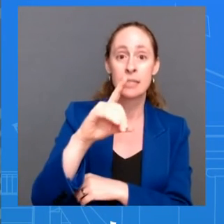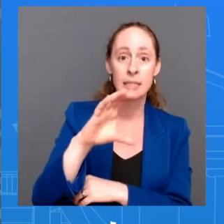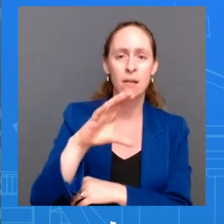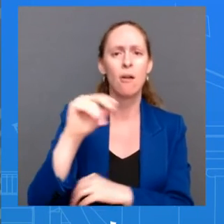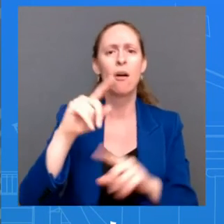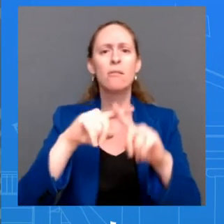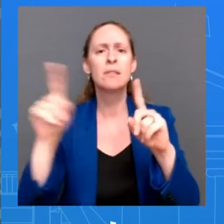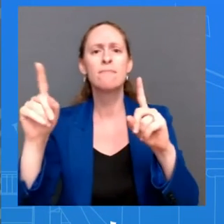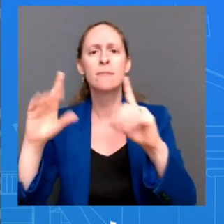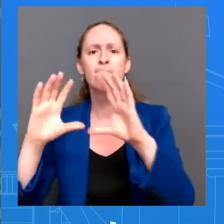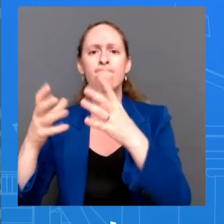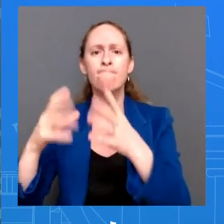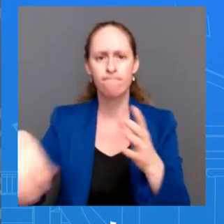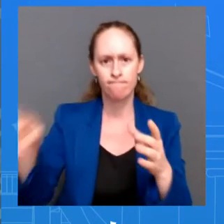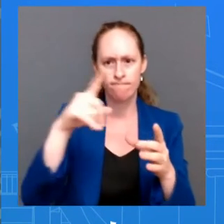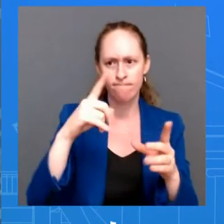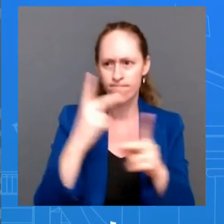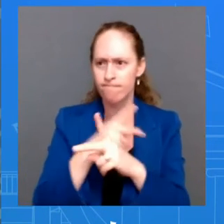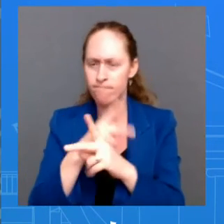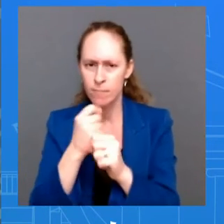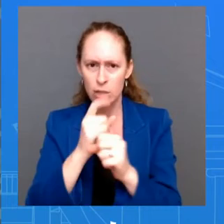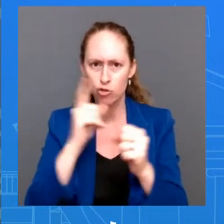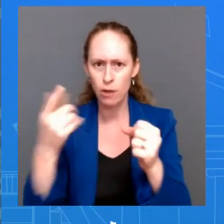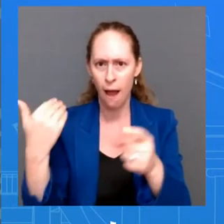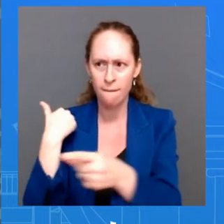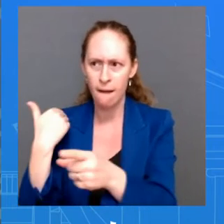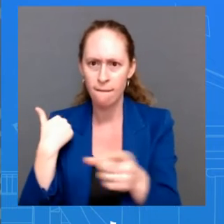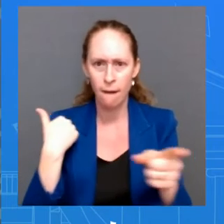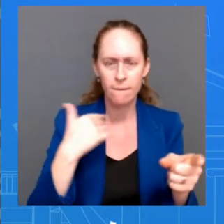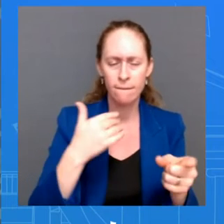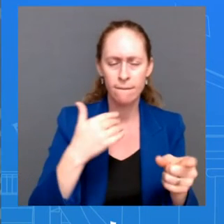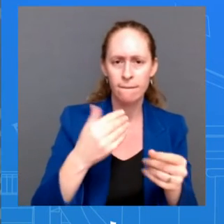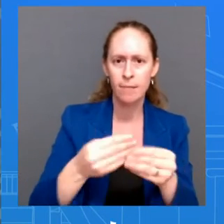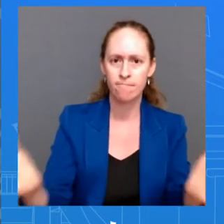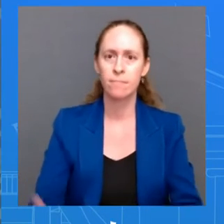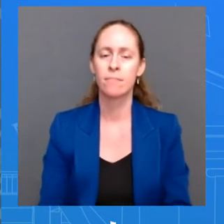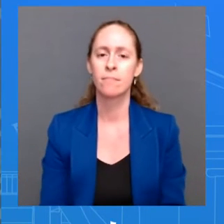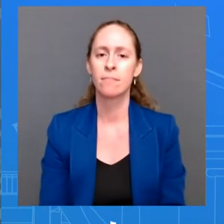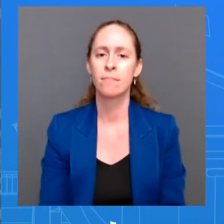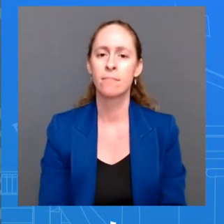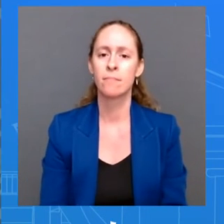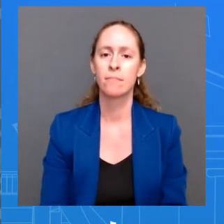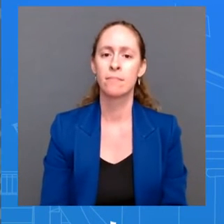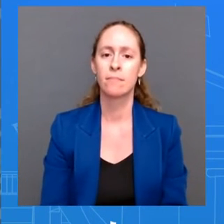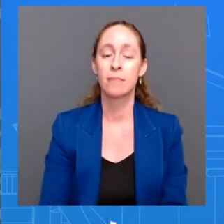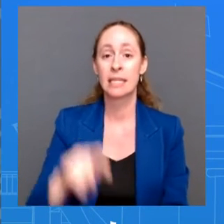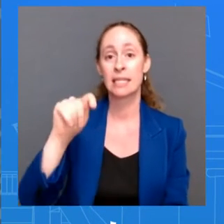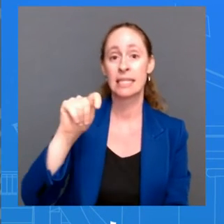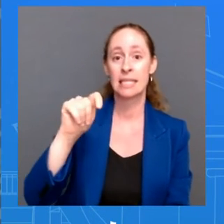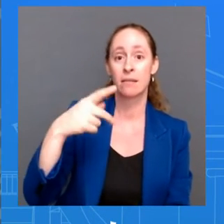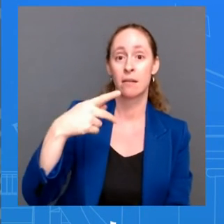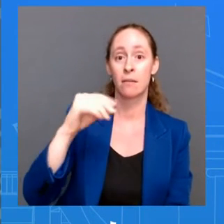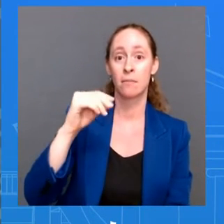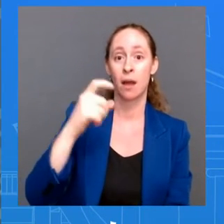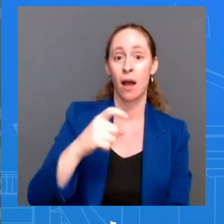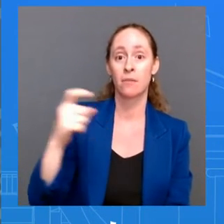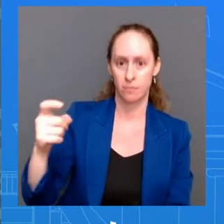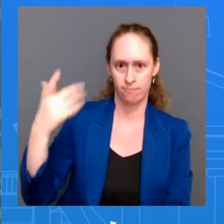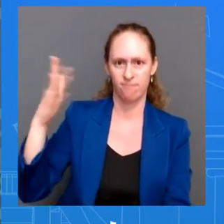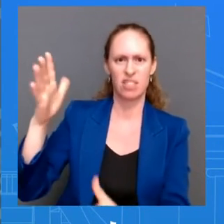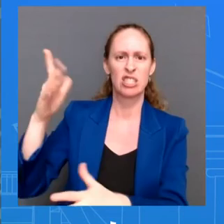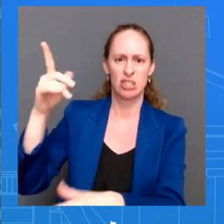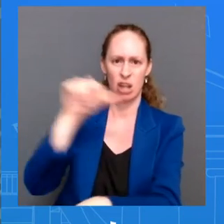to TPOX, it is FDA approved, but it's approved for smallpox, not for monkeypox. And